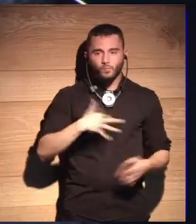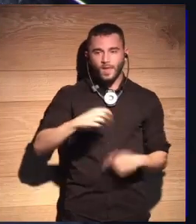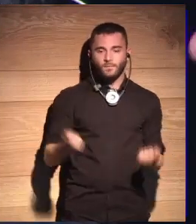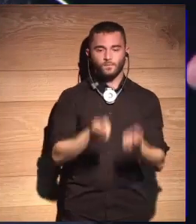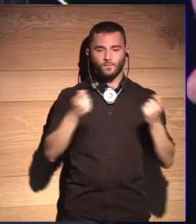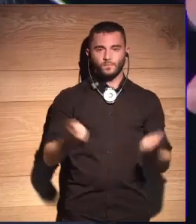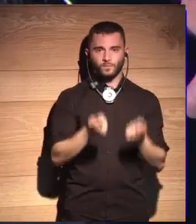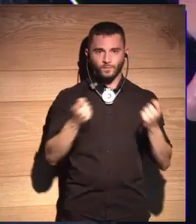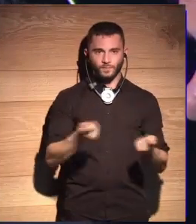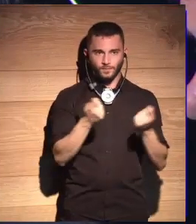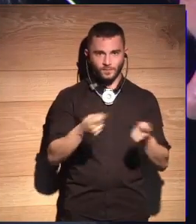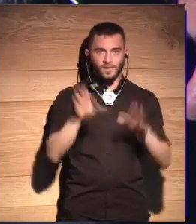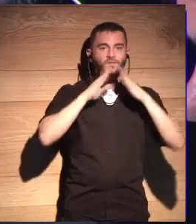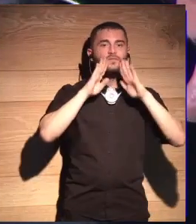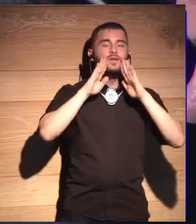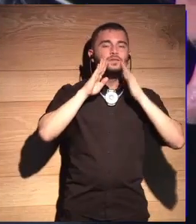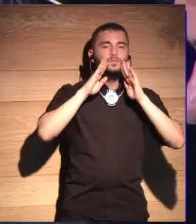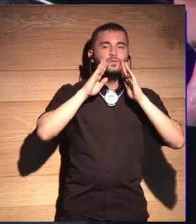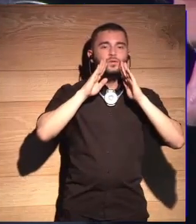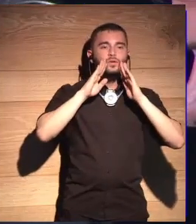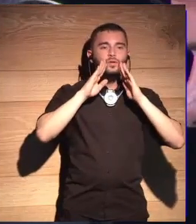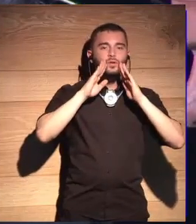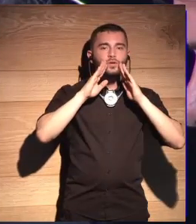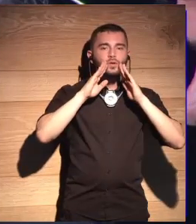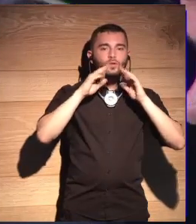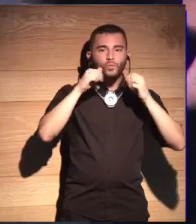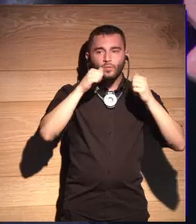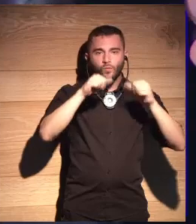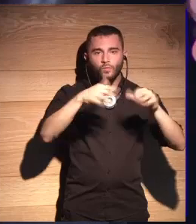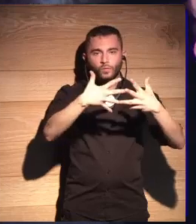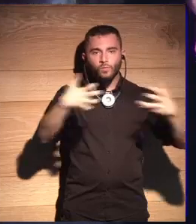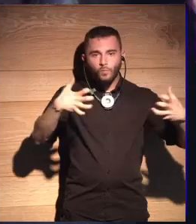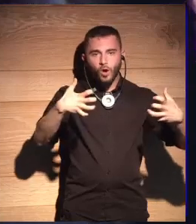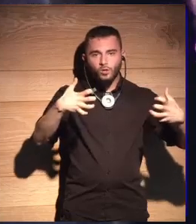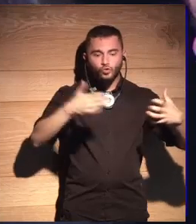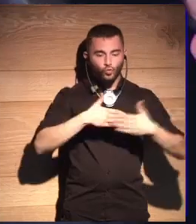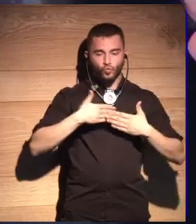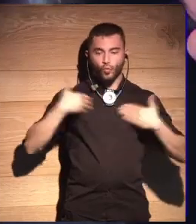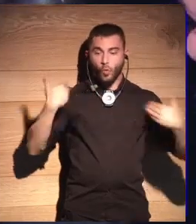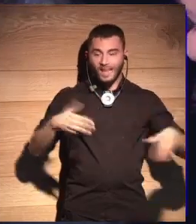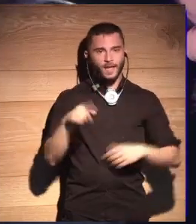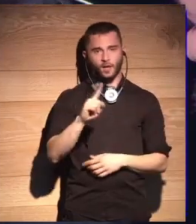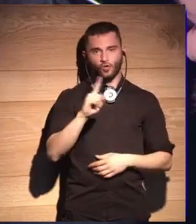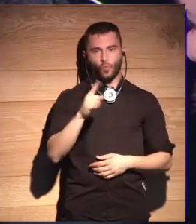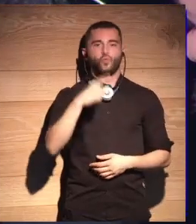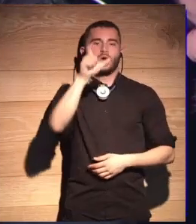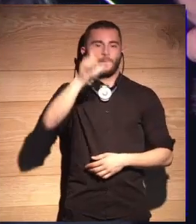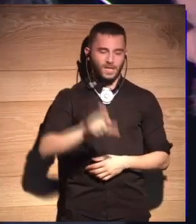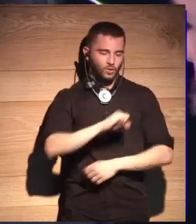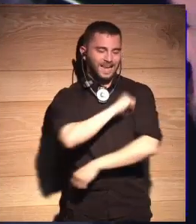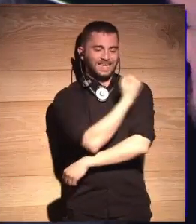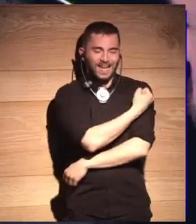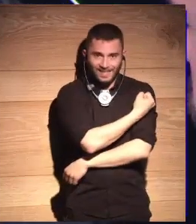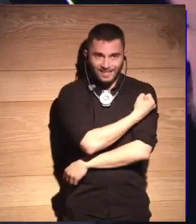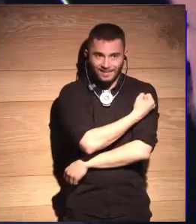is not going to be so easy. Maybe in the future we will monetize posts, but not everybody will